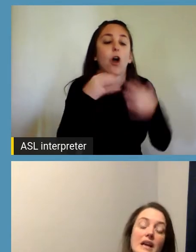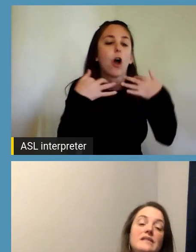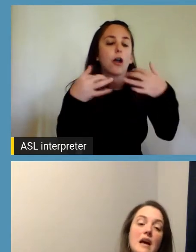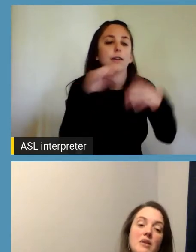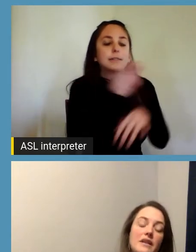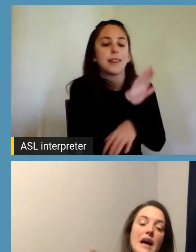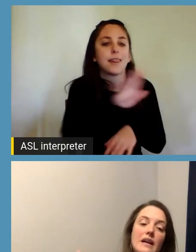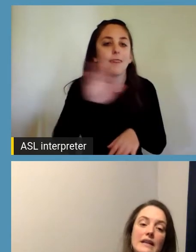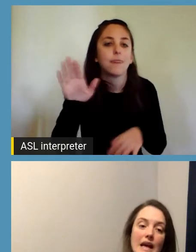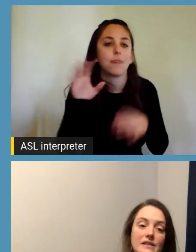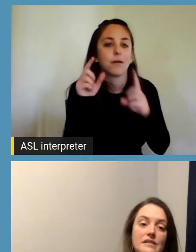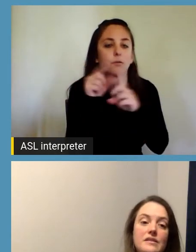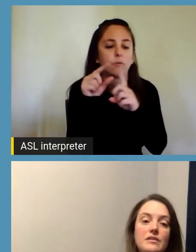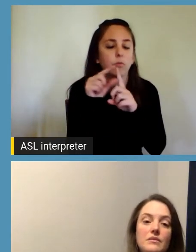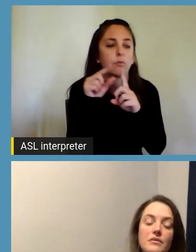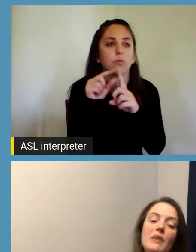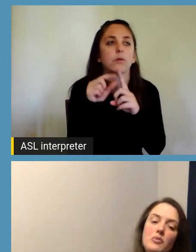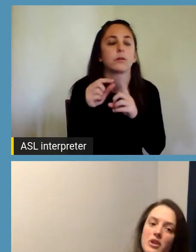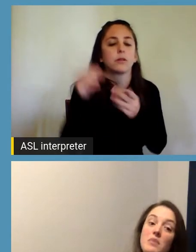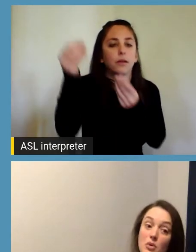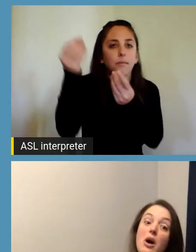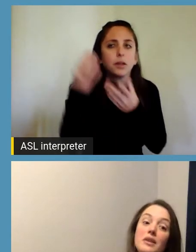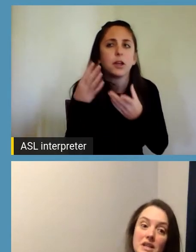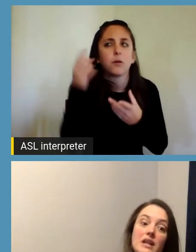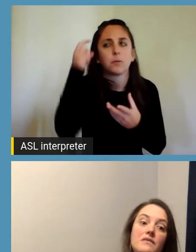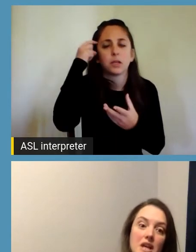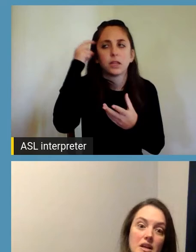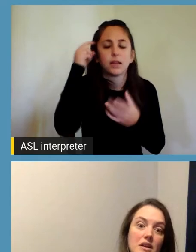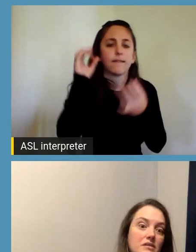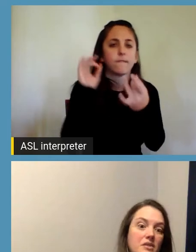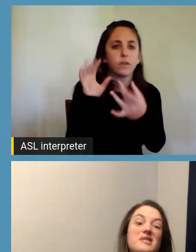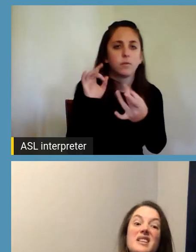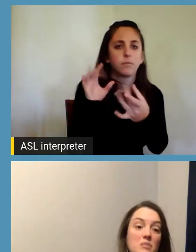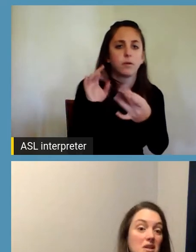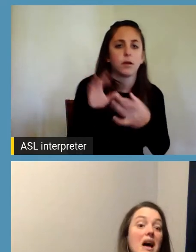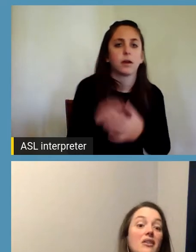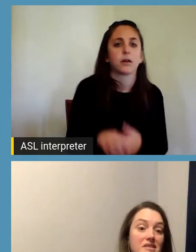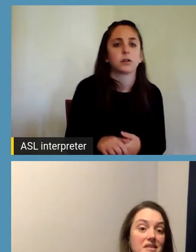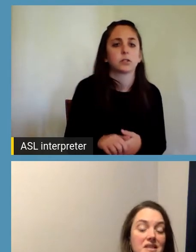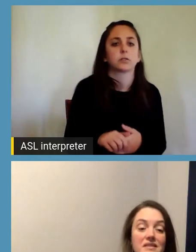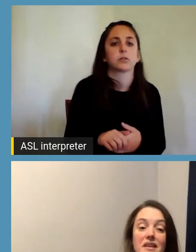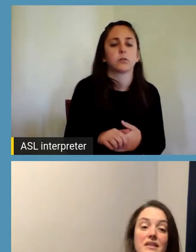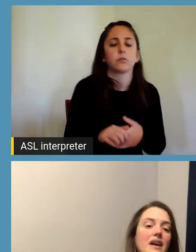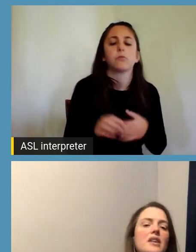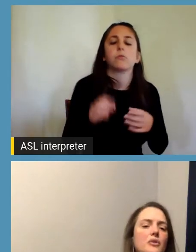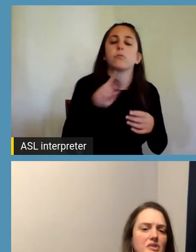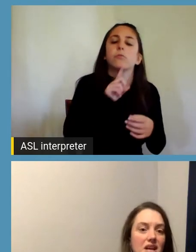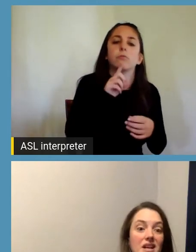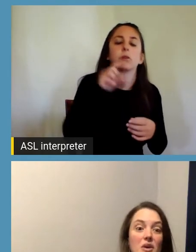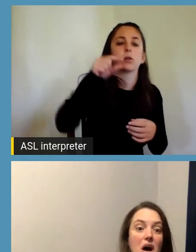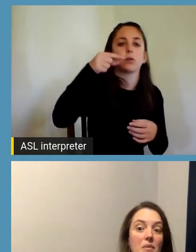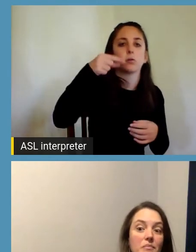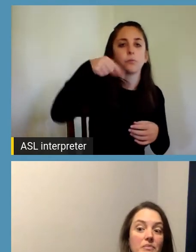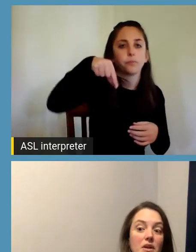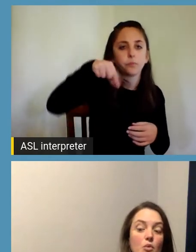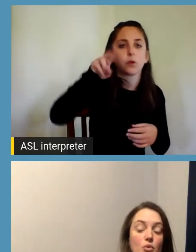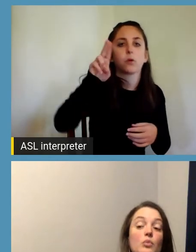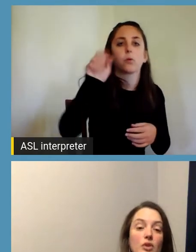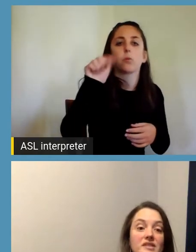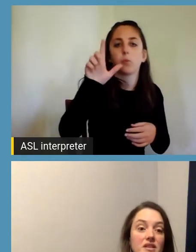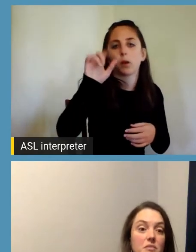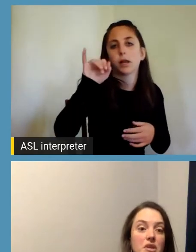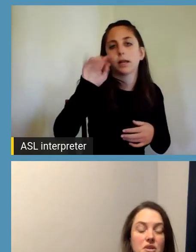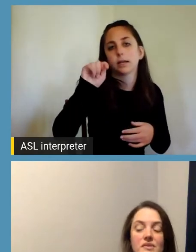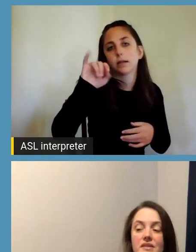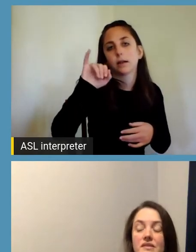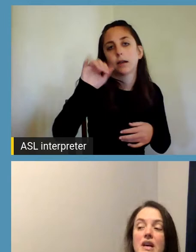then examining that against that would really be qualitative data, so sentiment analysis, things like that, understanding the